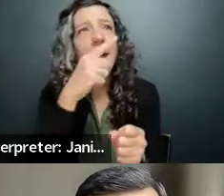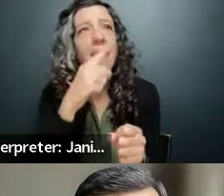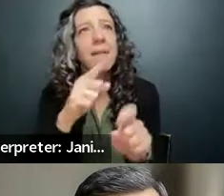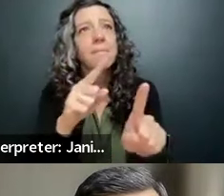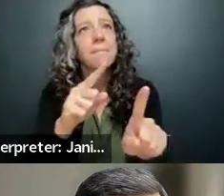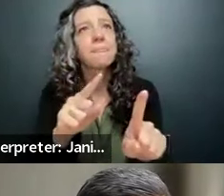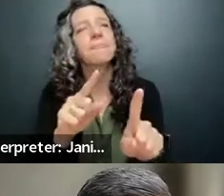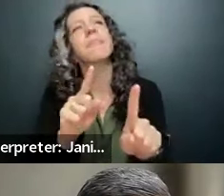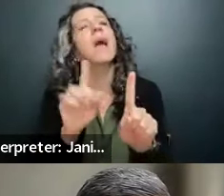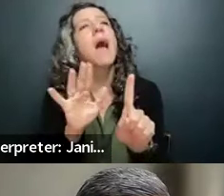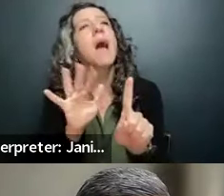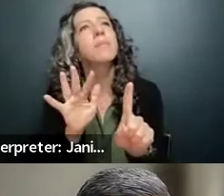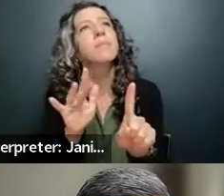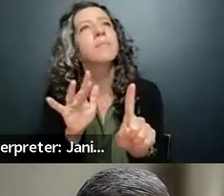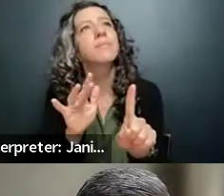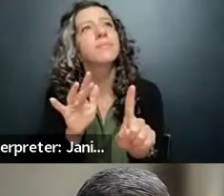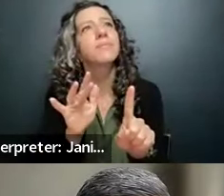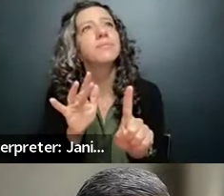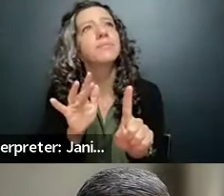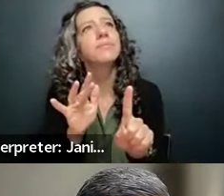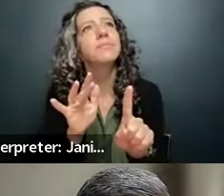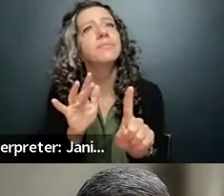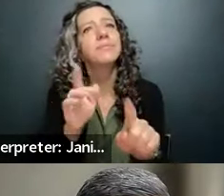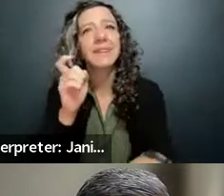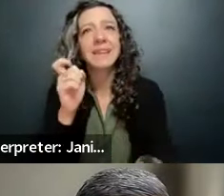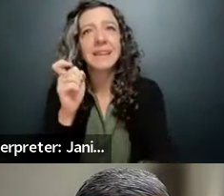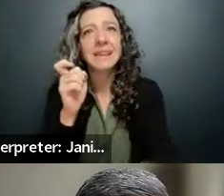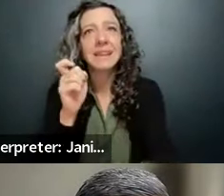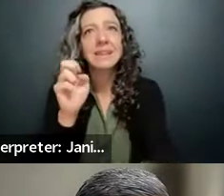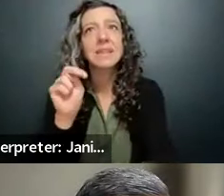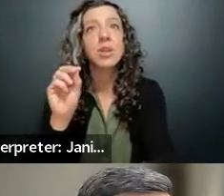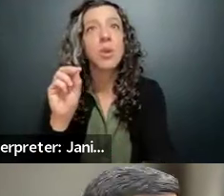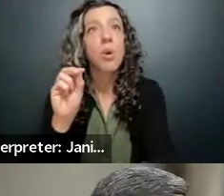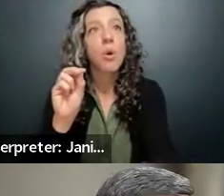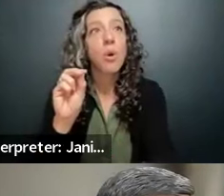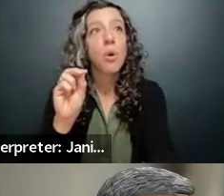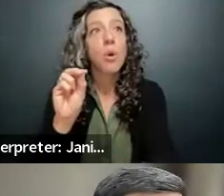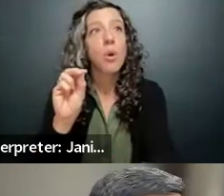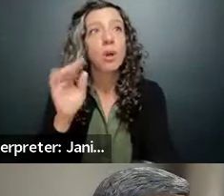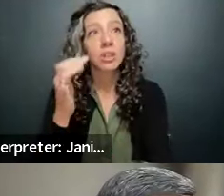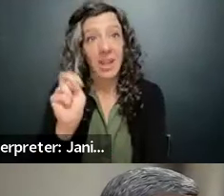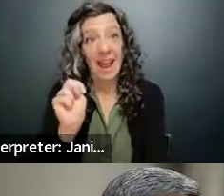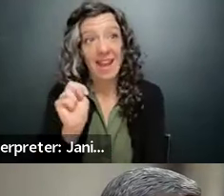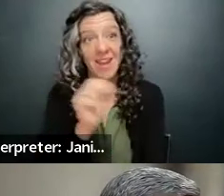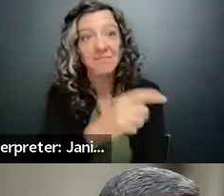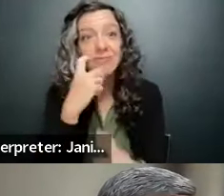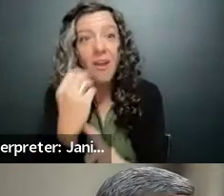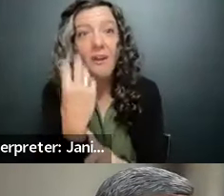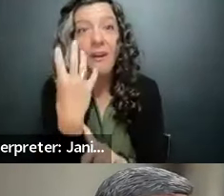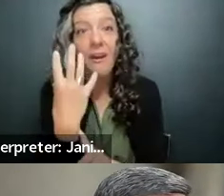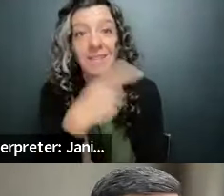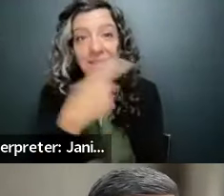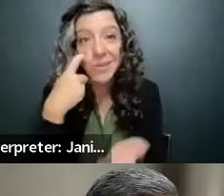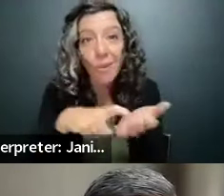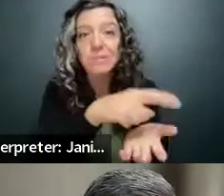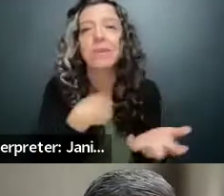Just like, because Zeno Xiang joined with a camera, so we wanted to make sure